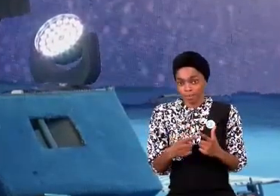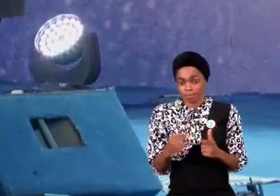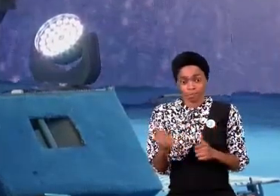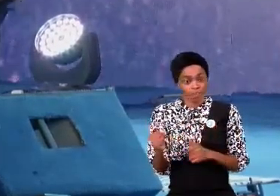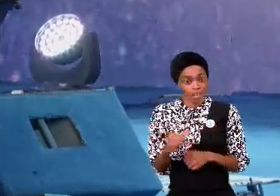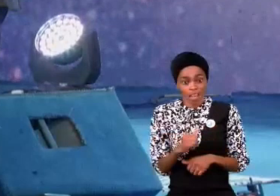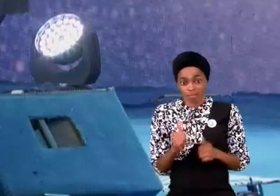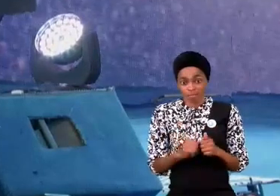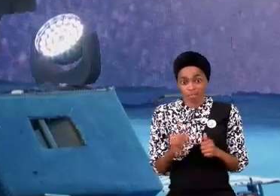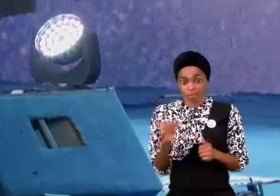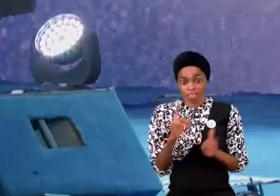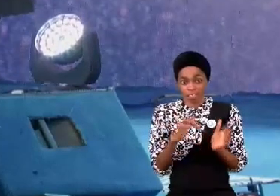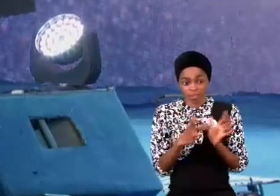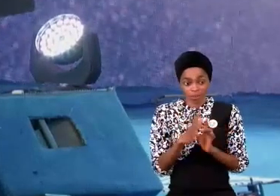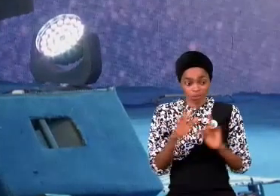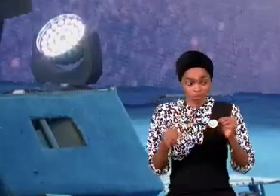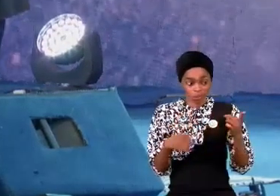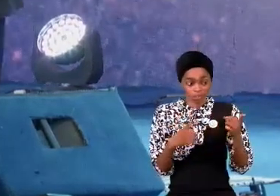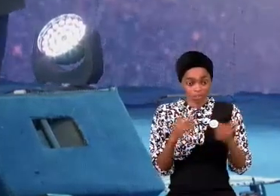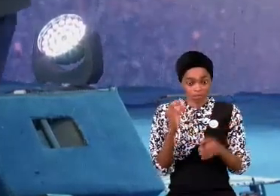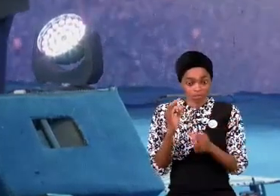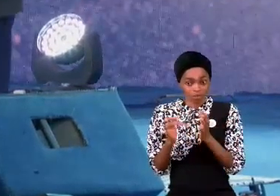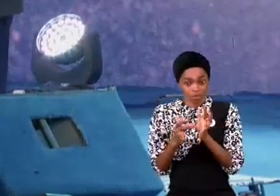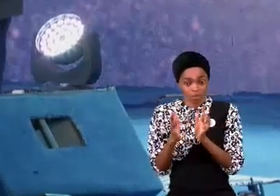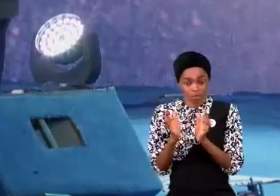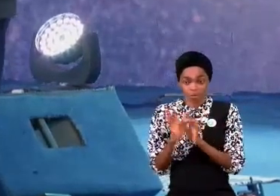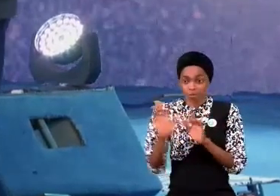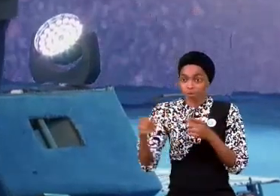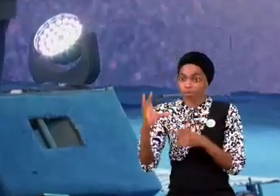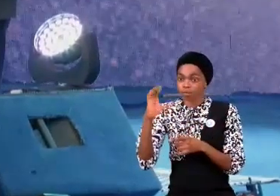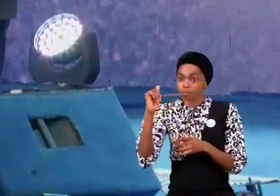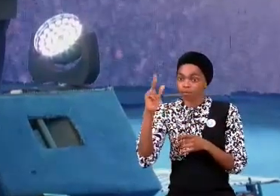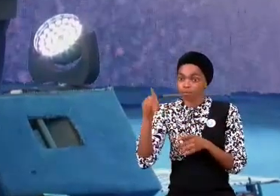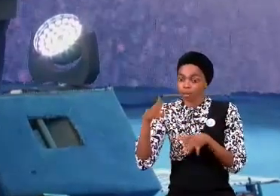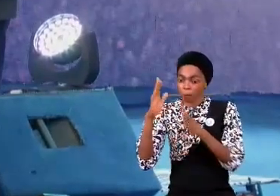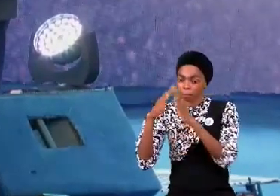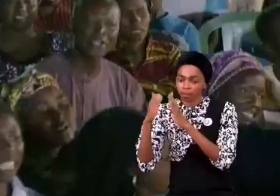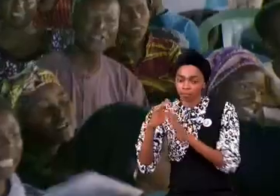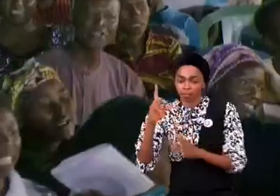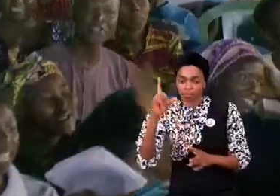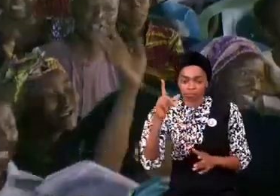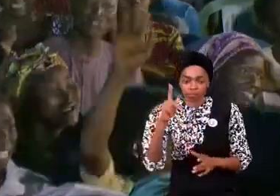things. Jerusalem, mighty things. Yola,